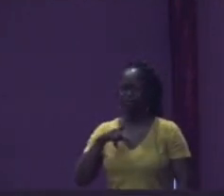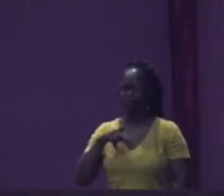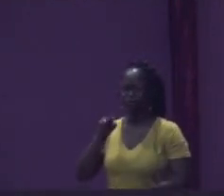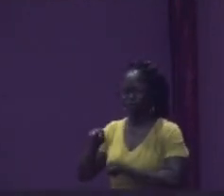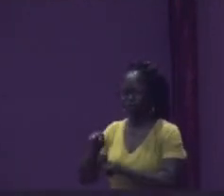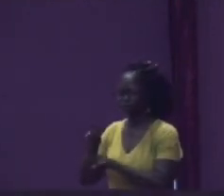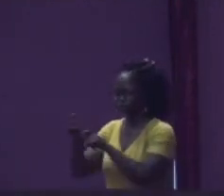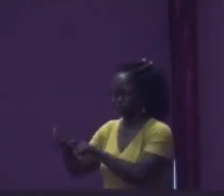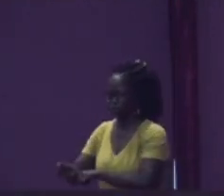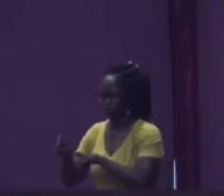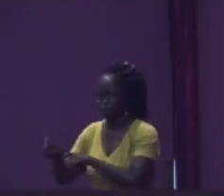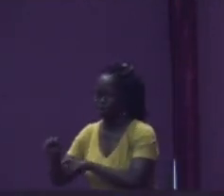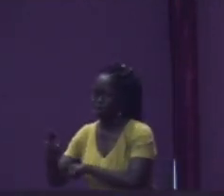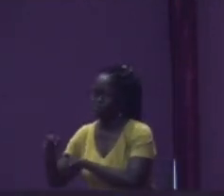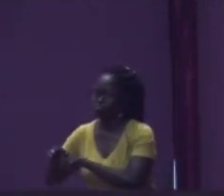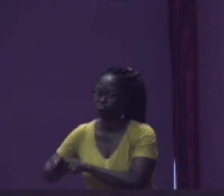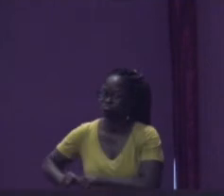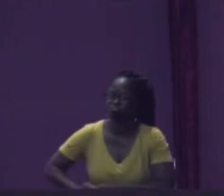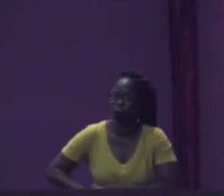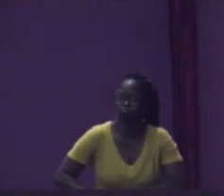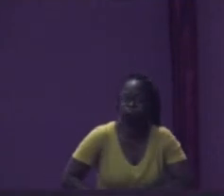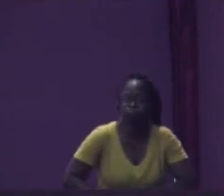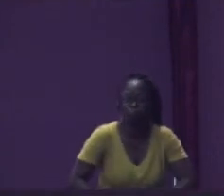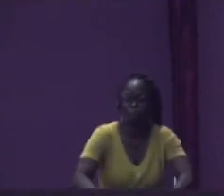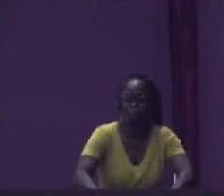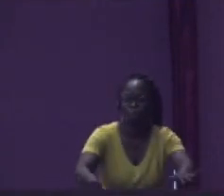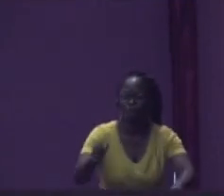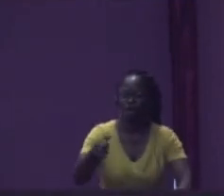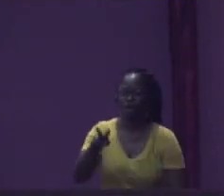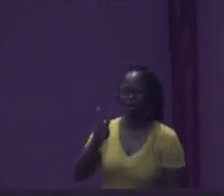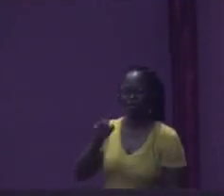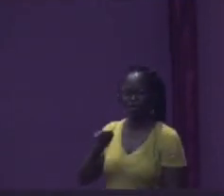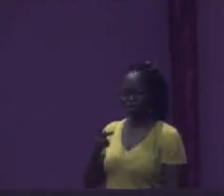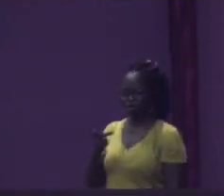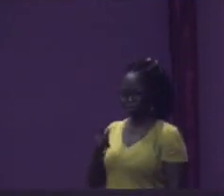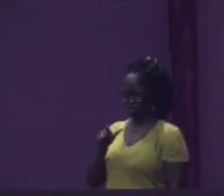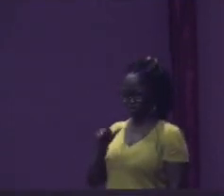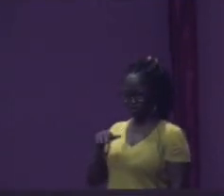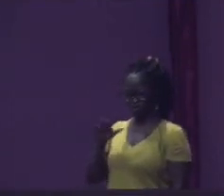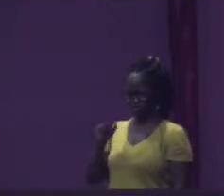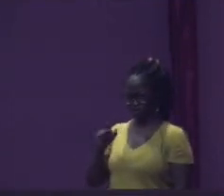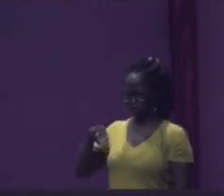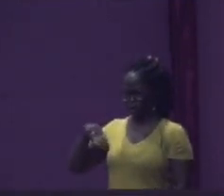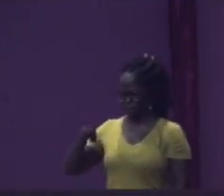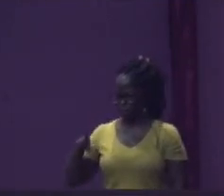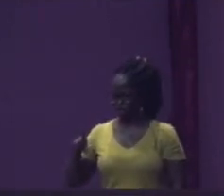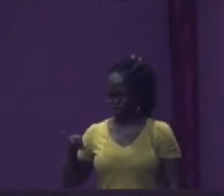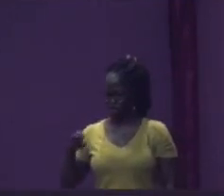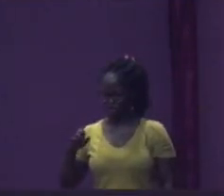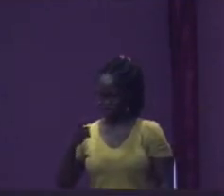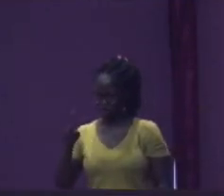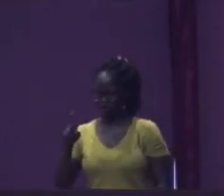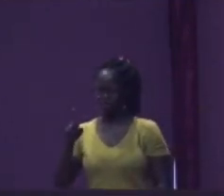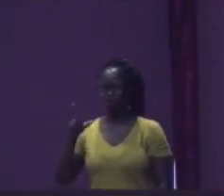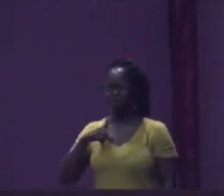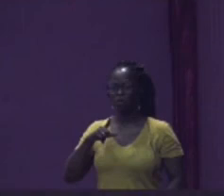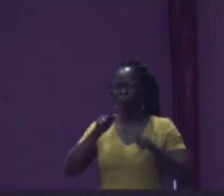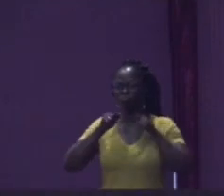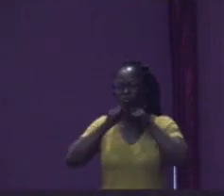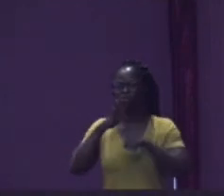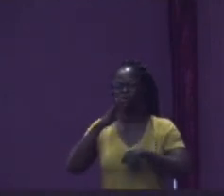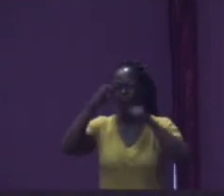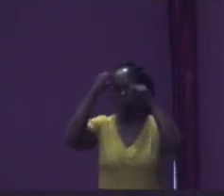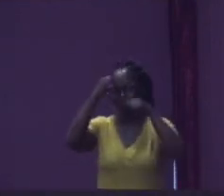the knowledge of the women to pass on these medicinal plants. And so there's a very